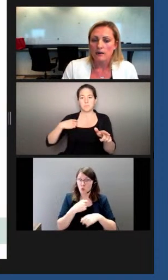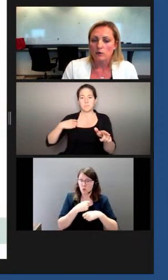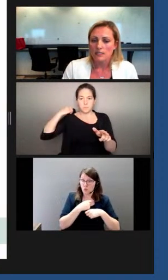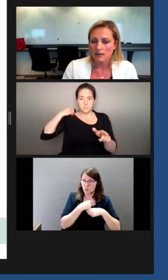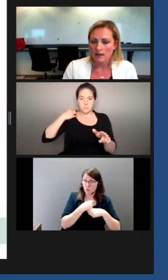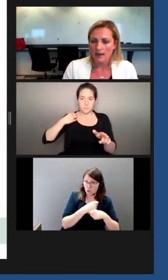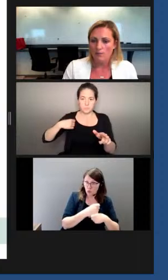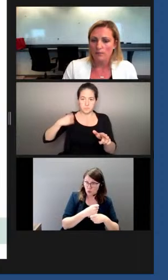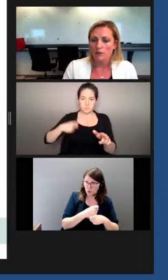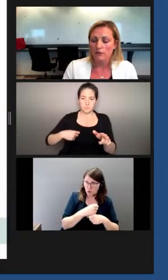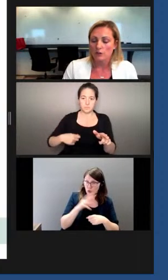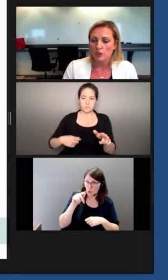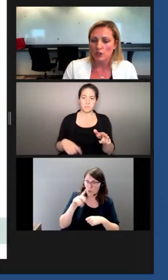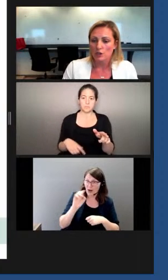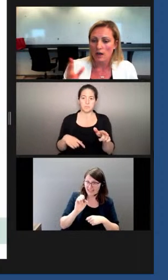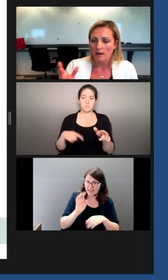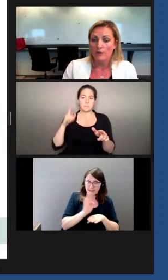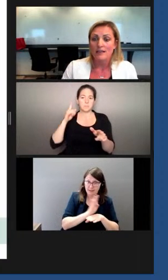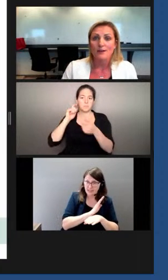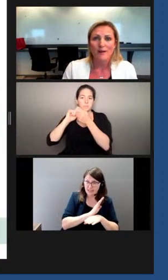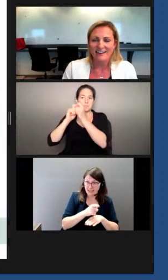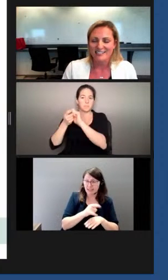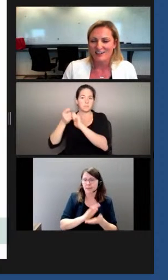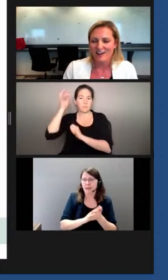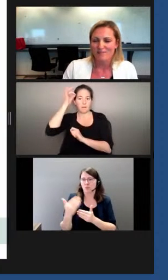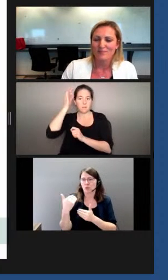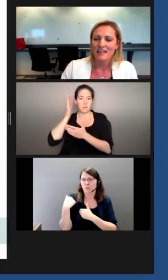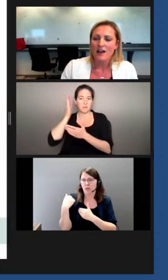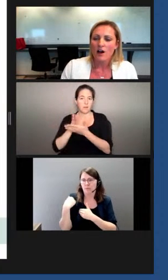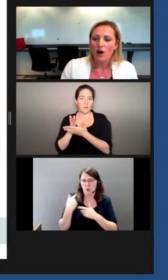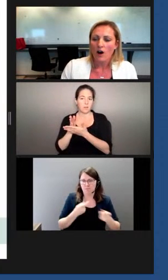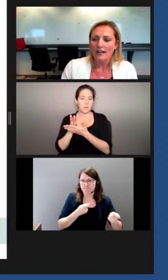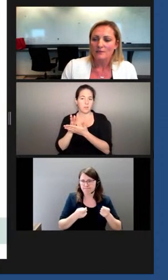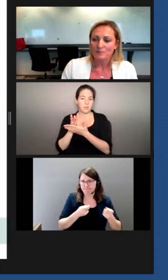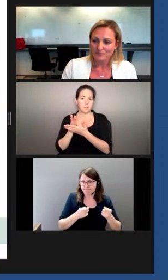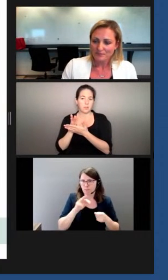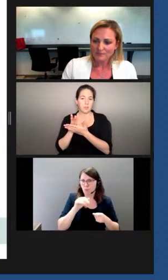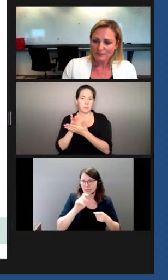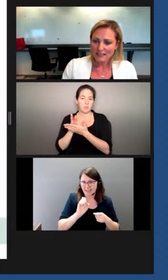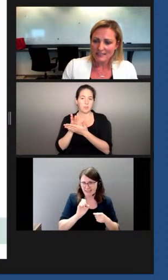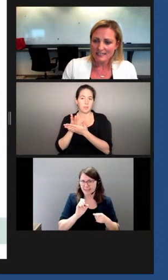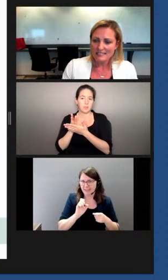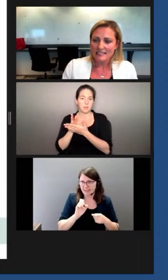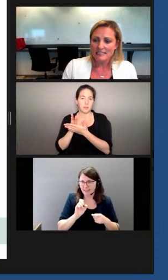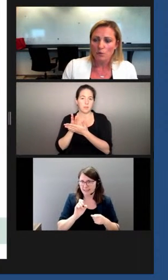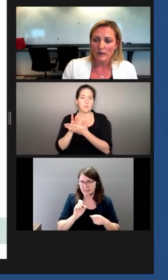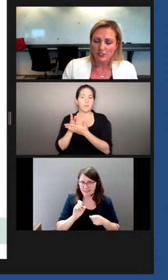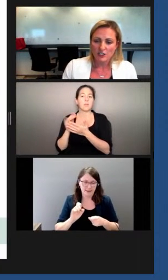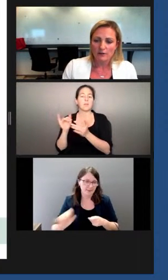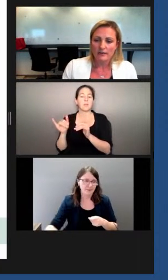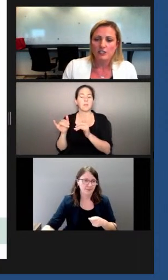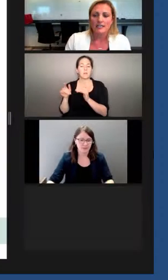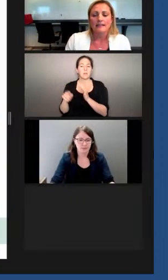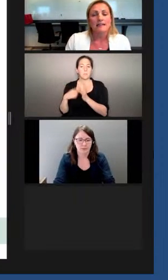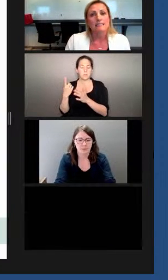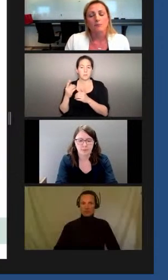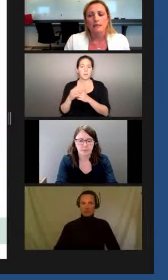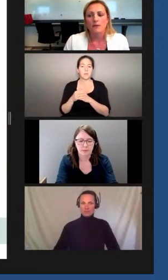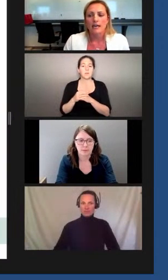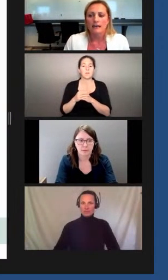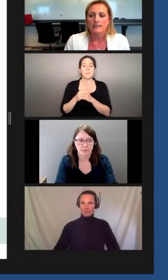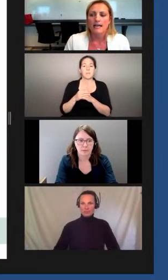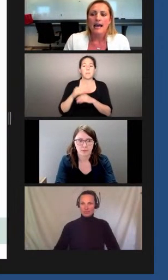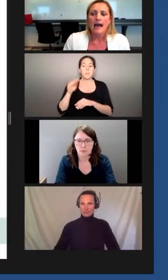modeling out the future or the impact on the city's waste generation. And that's